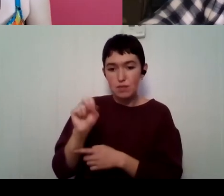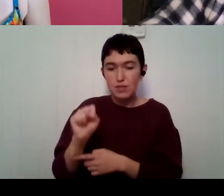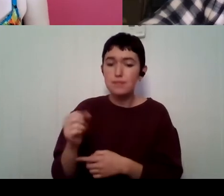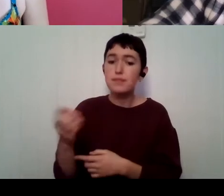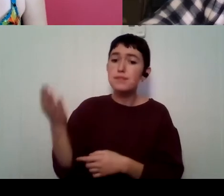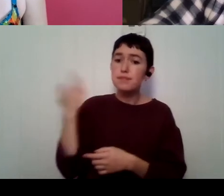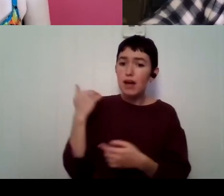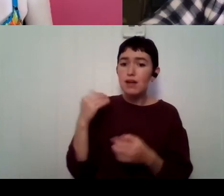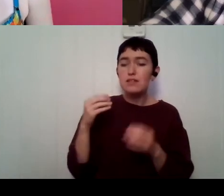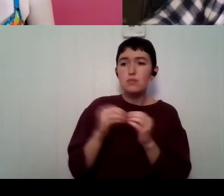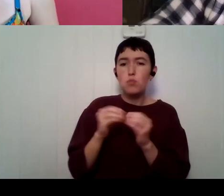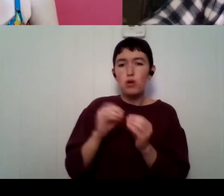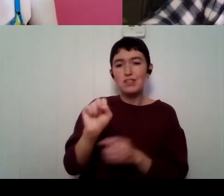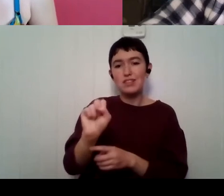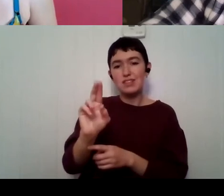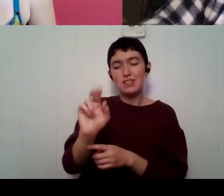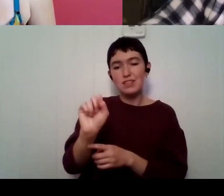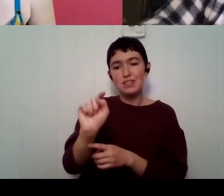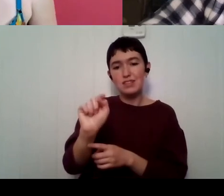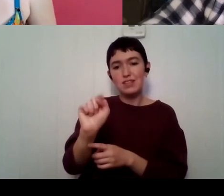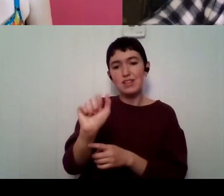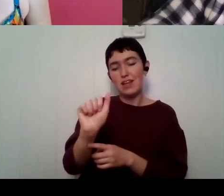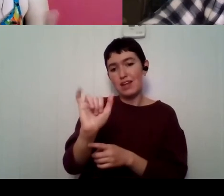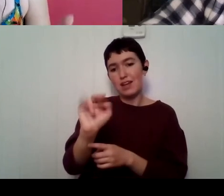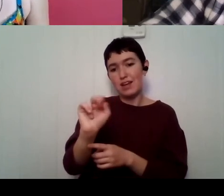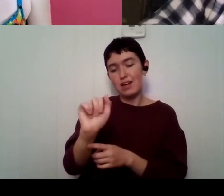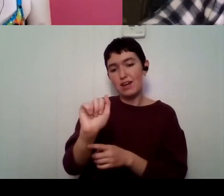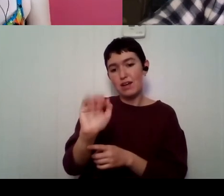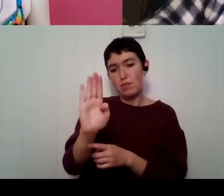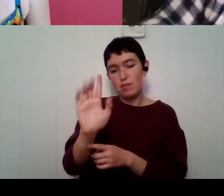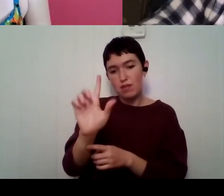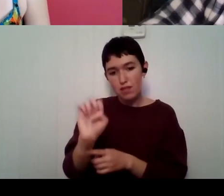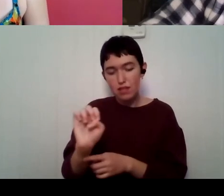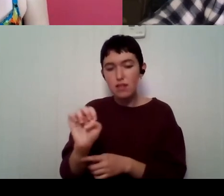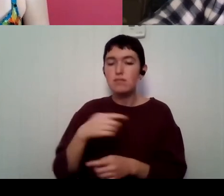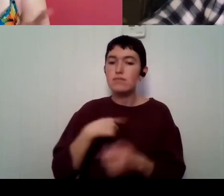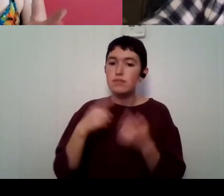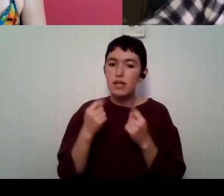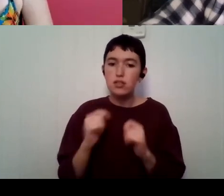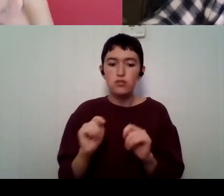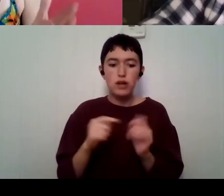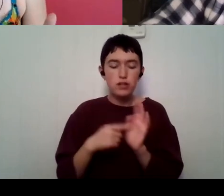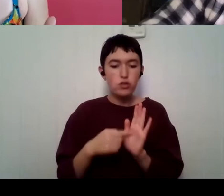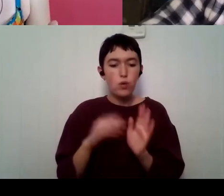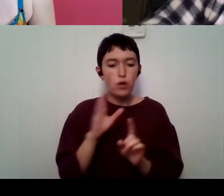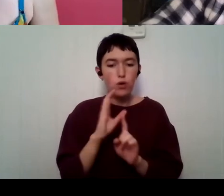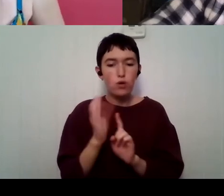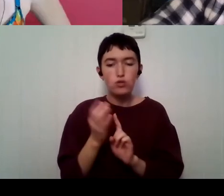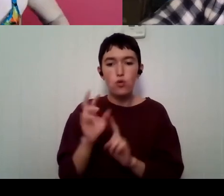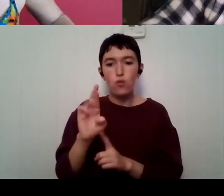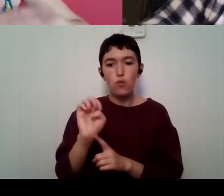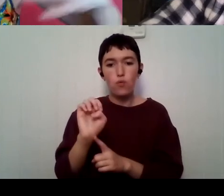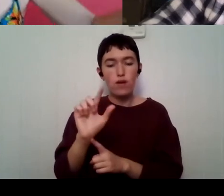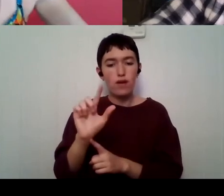And I try to be very show cultural relativism and not be judgmental that way,